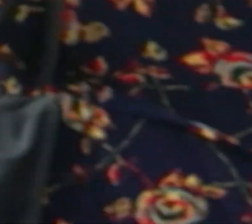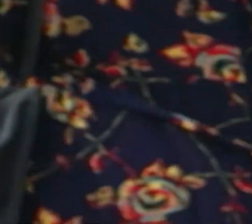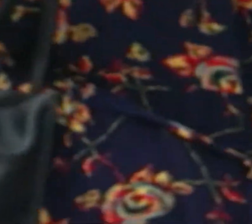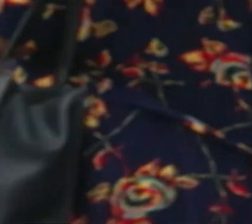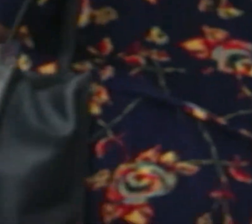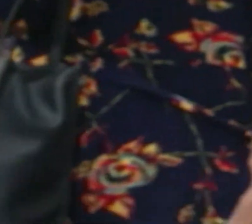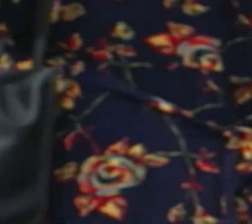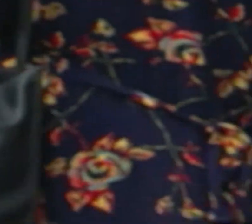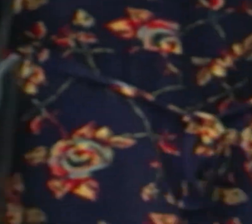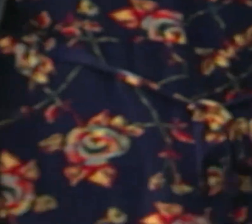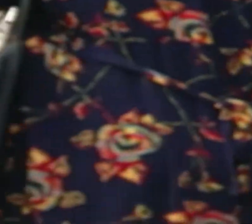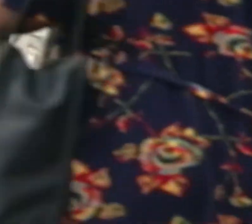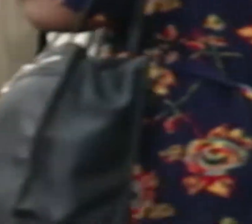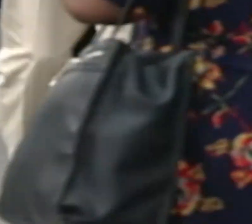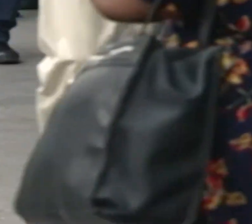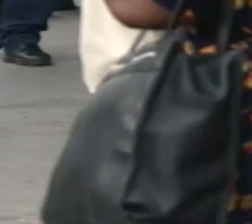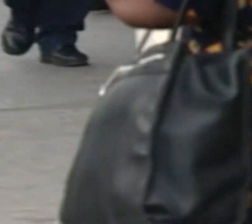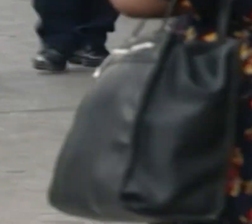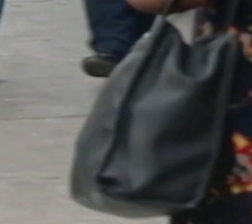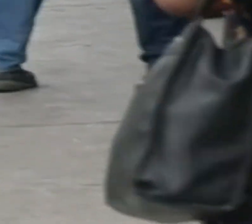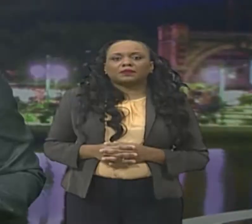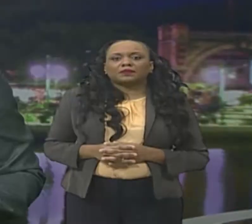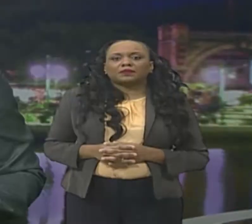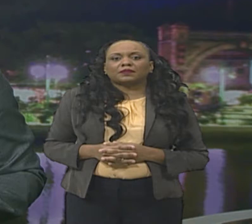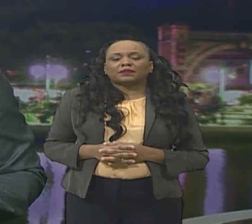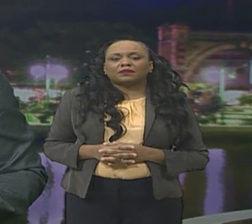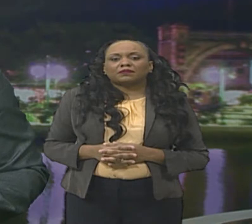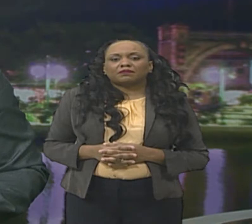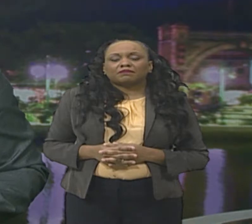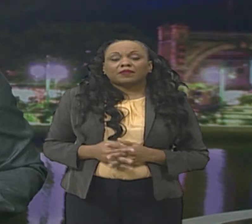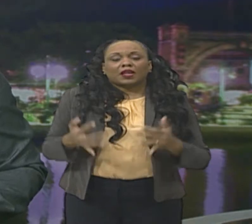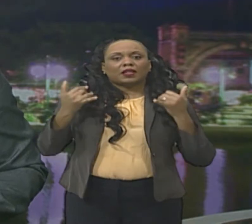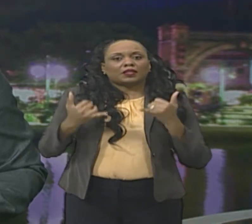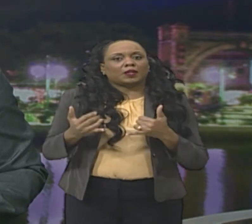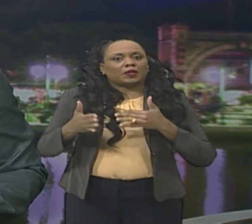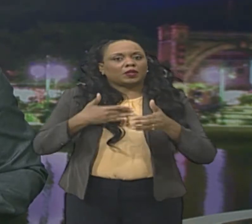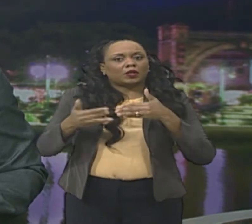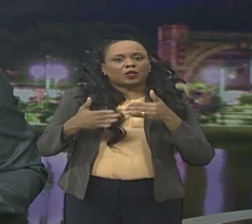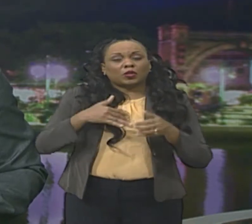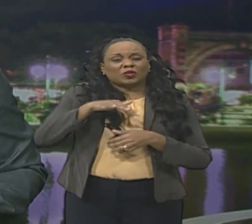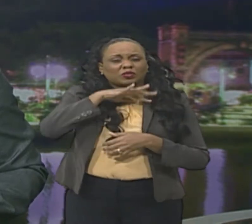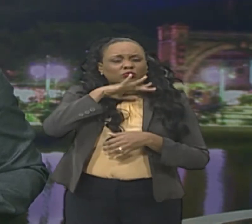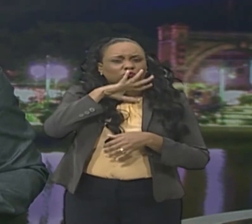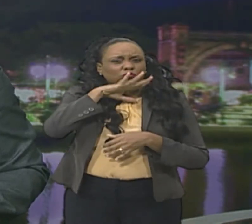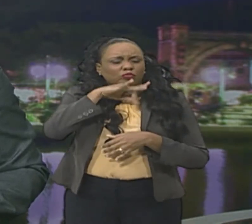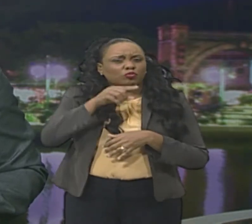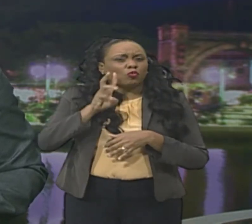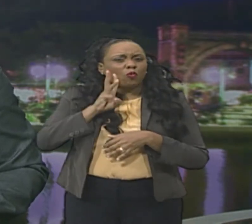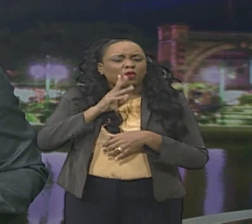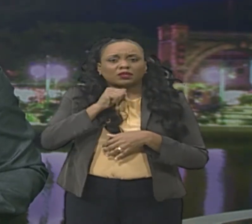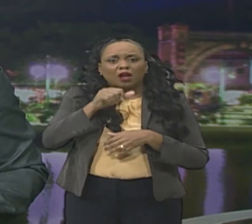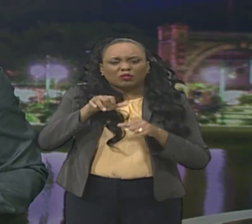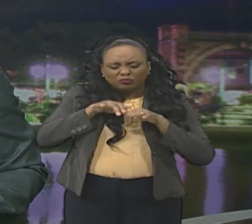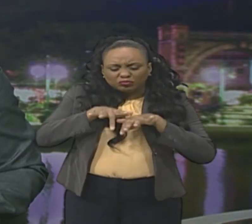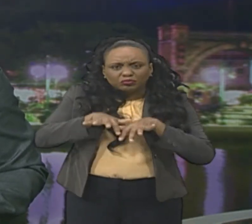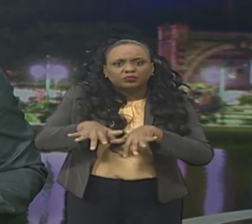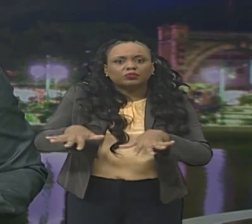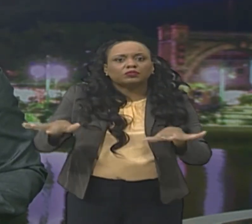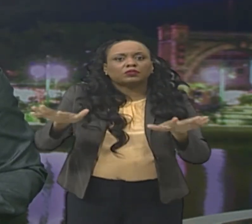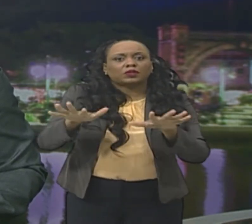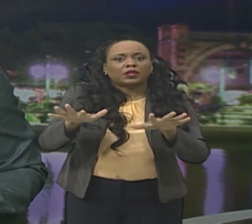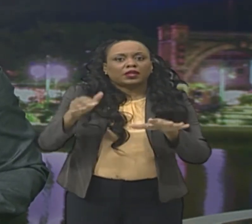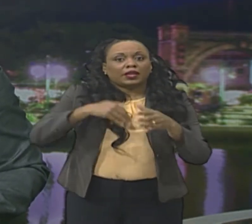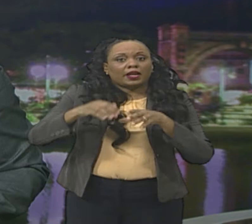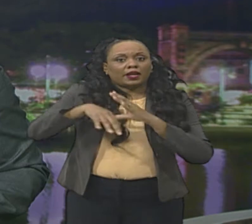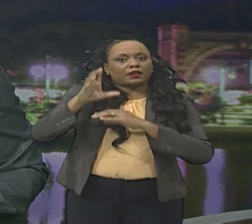units. Michelle Arthur, CBC News. Thanks, Michelle. Well, even though sewage is no longer flowing on the streets of the